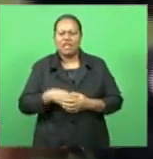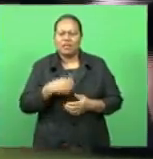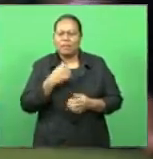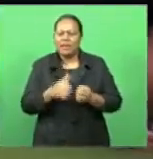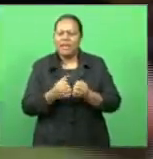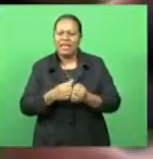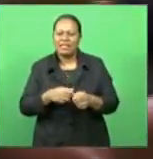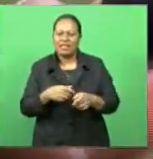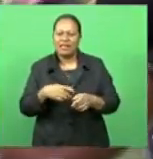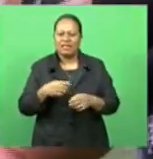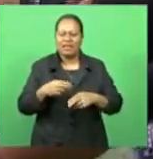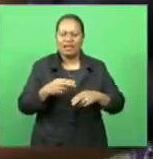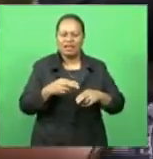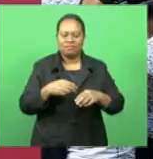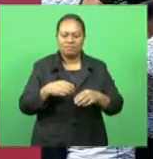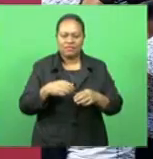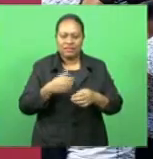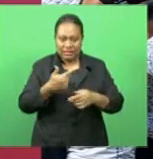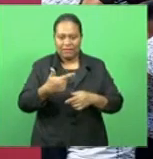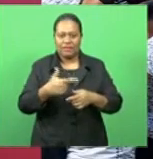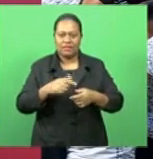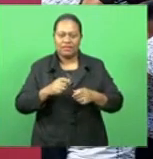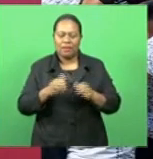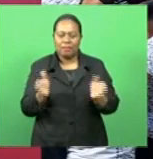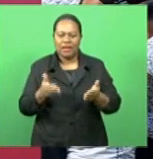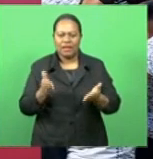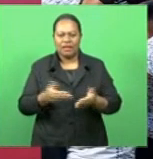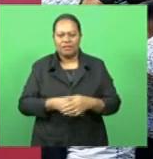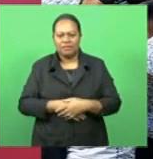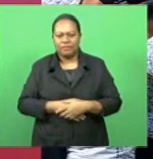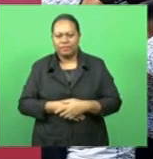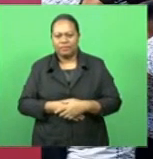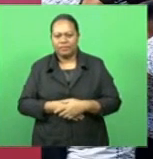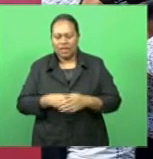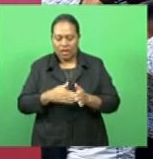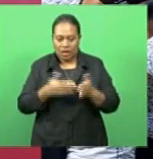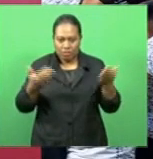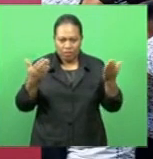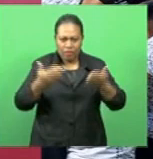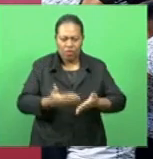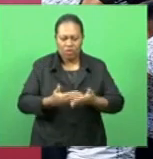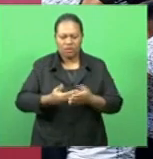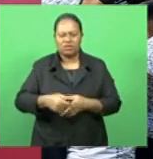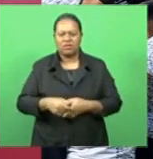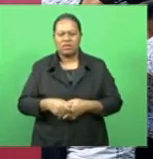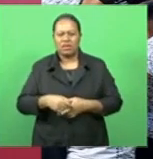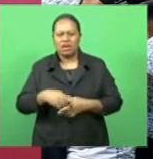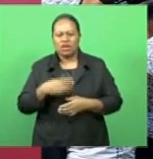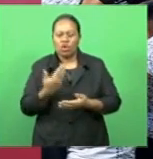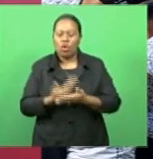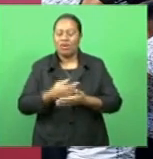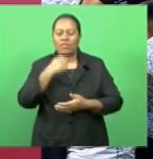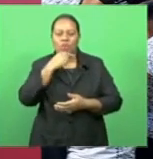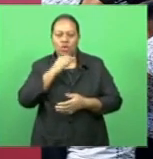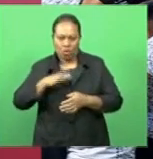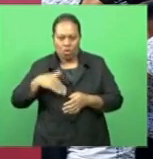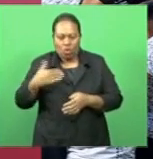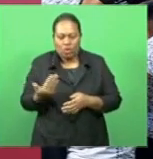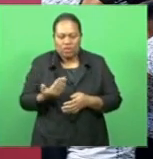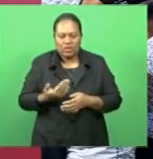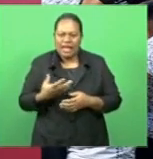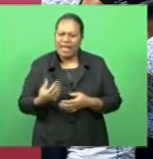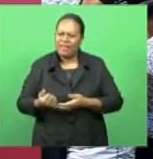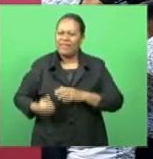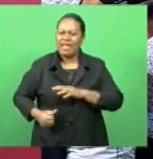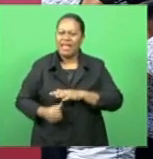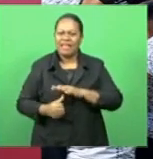the HSBC 7 series. But ultimately, my focus, as I said previously, will be very much on the boys that we have access